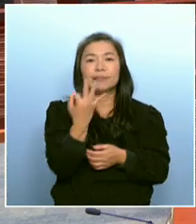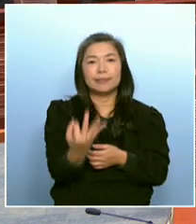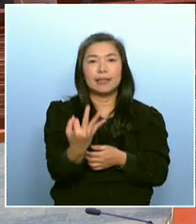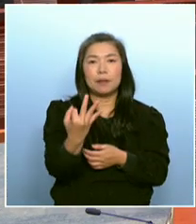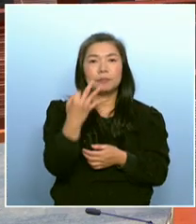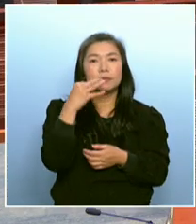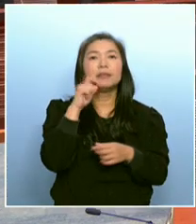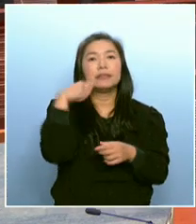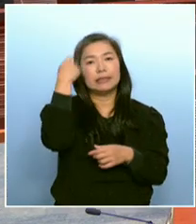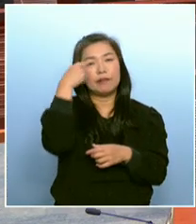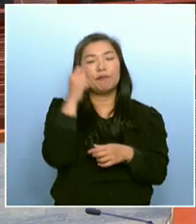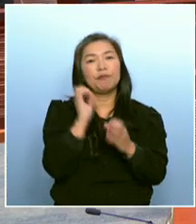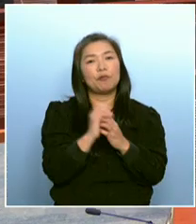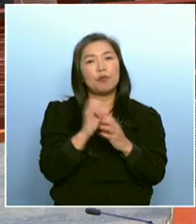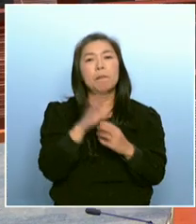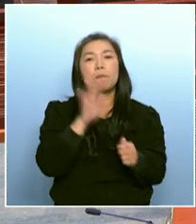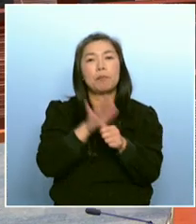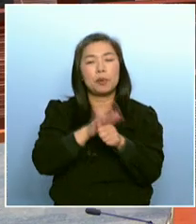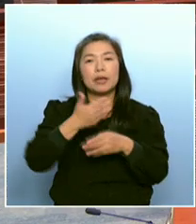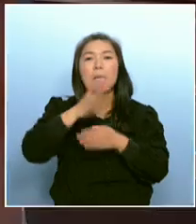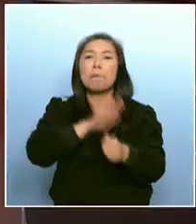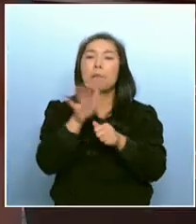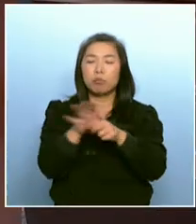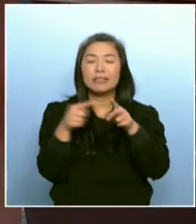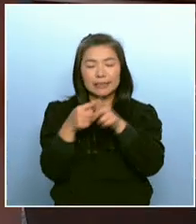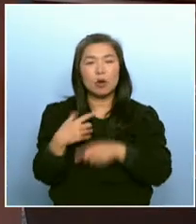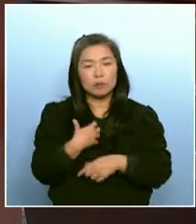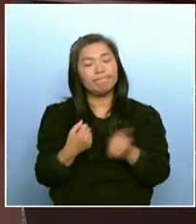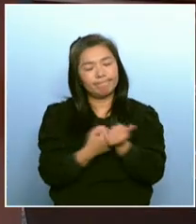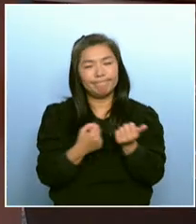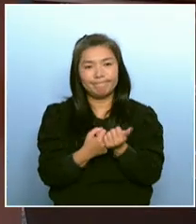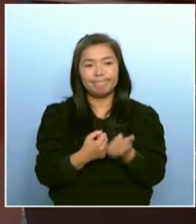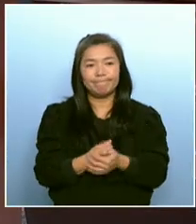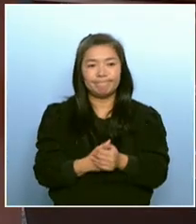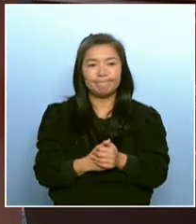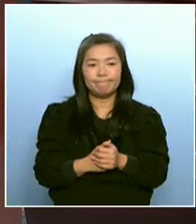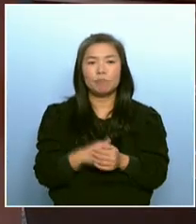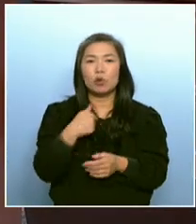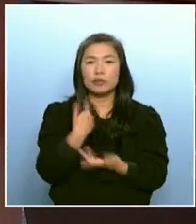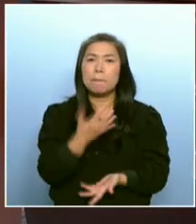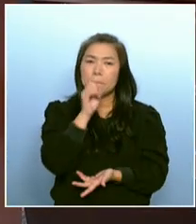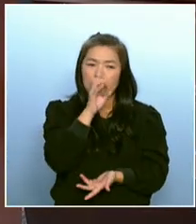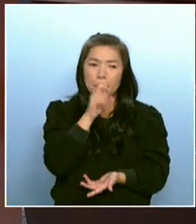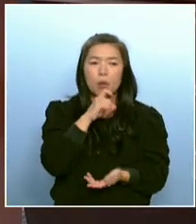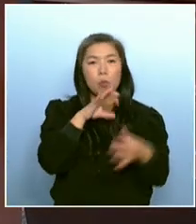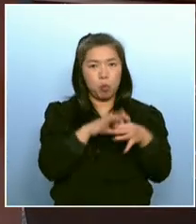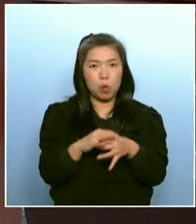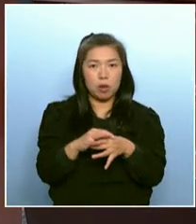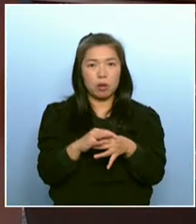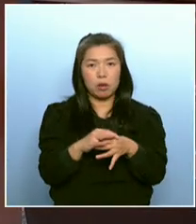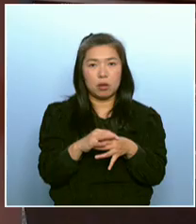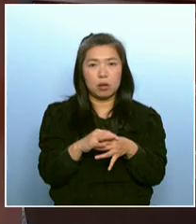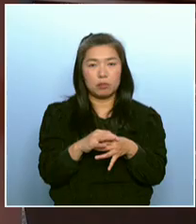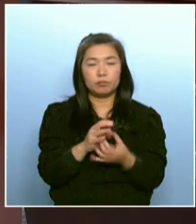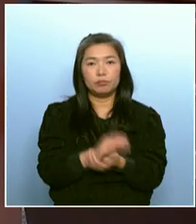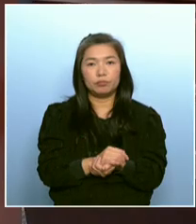Chair. The government proposes building 3 types of facilities on this site, and I give my